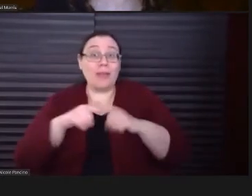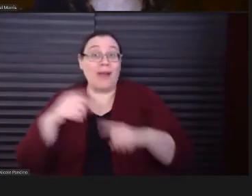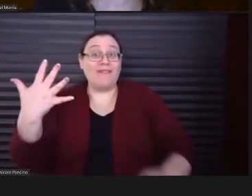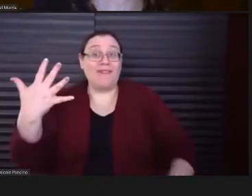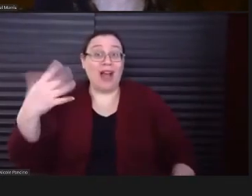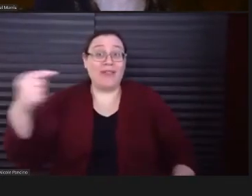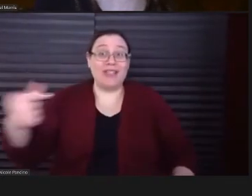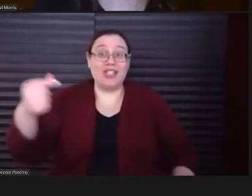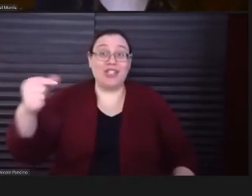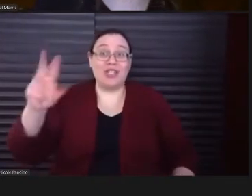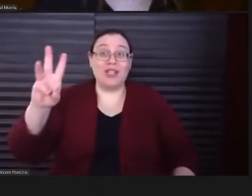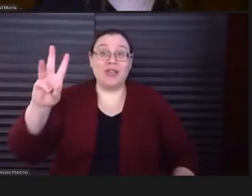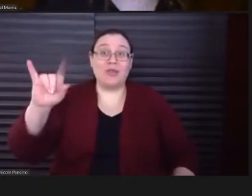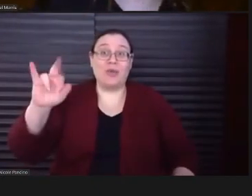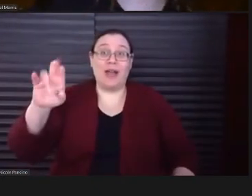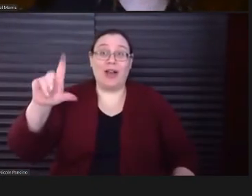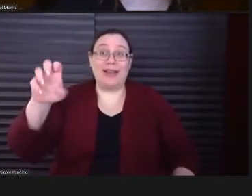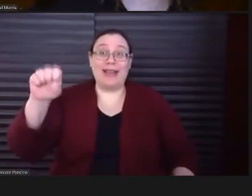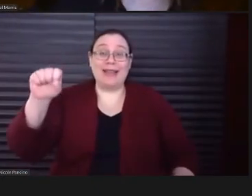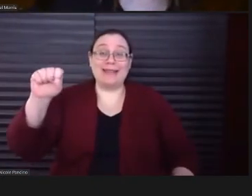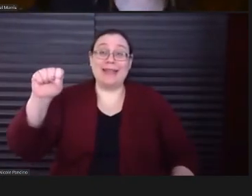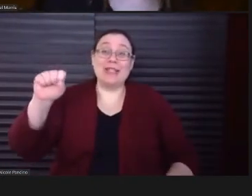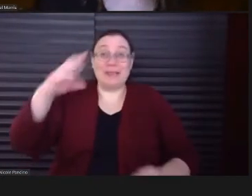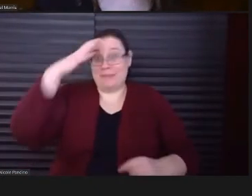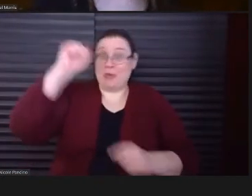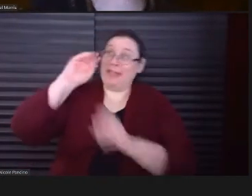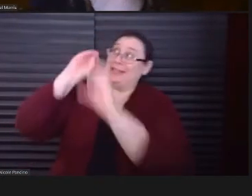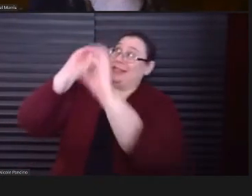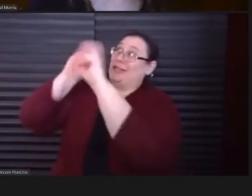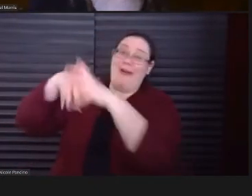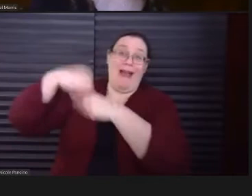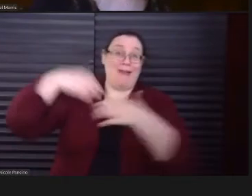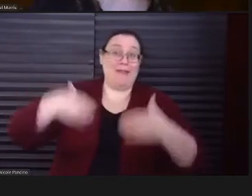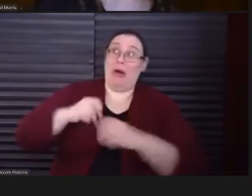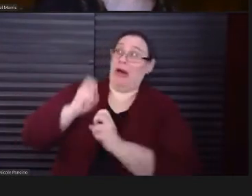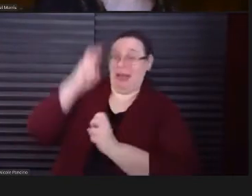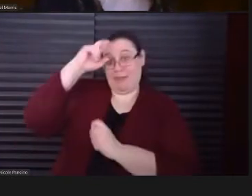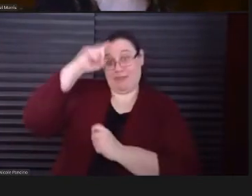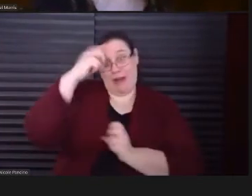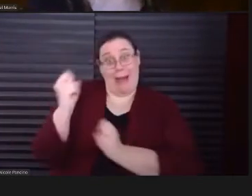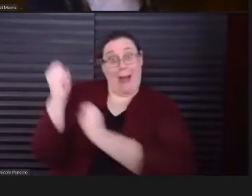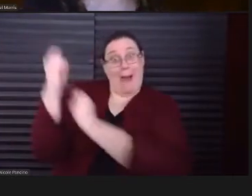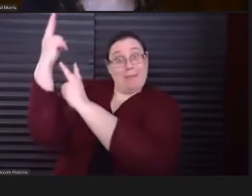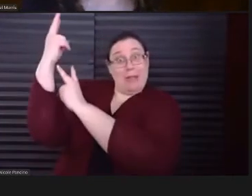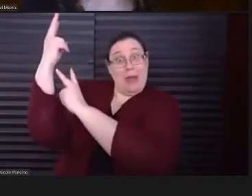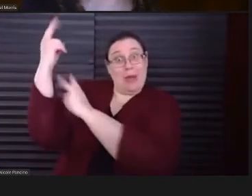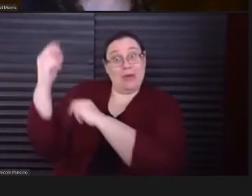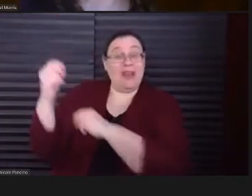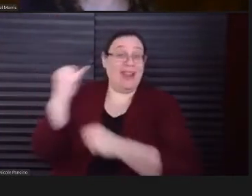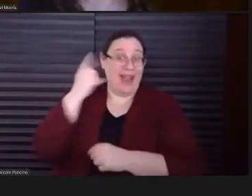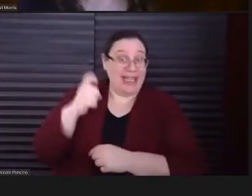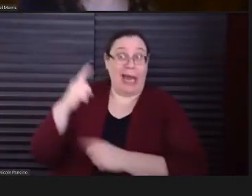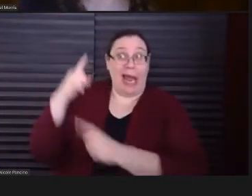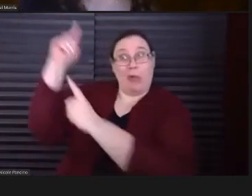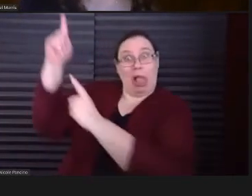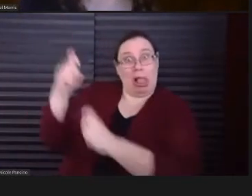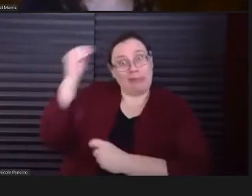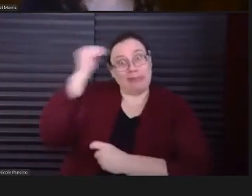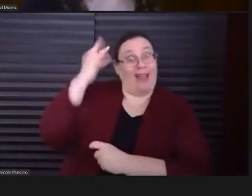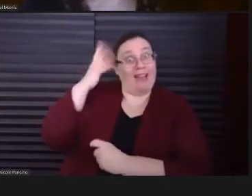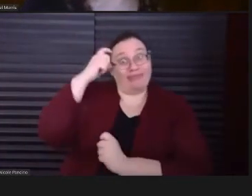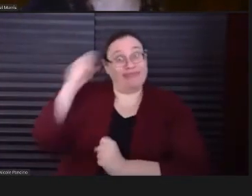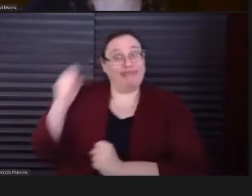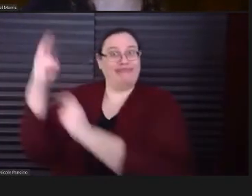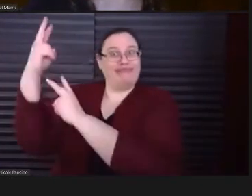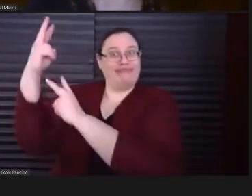just store your memories outside of your body. Upload your brain what could and go download wrong? when needed. Yeah, what could go wrong?